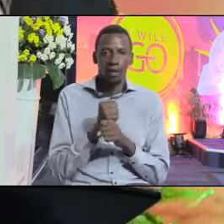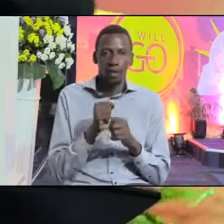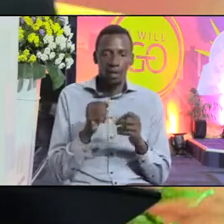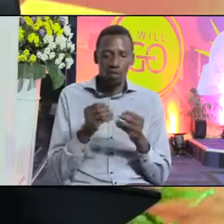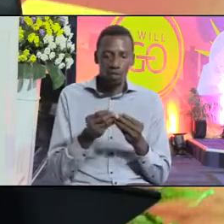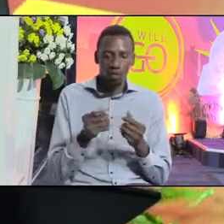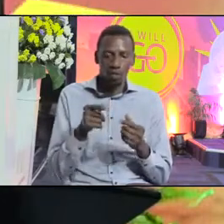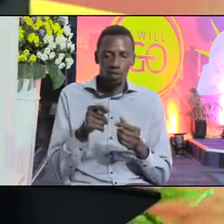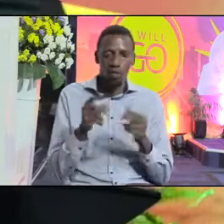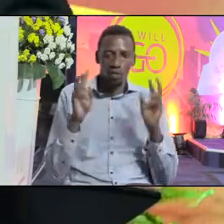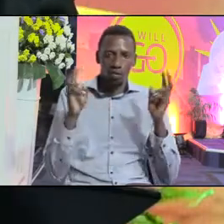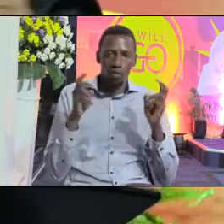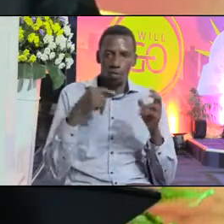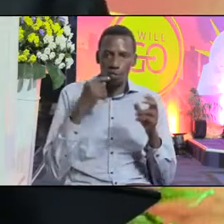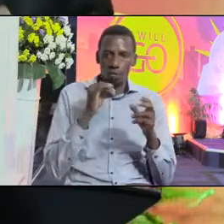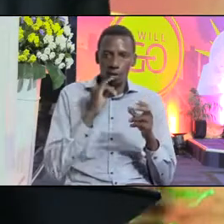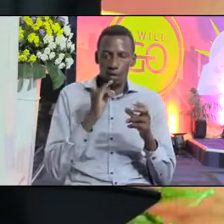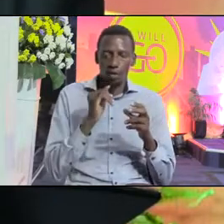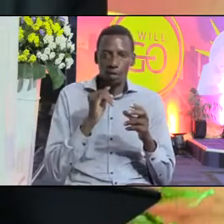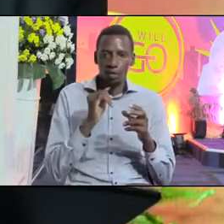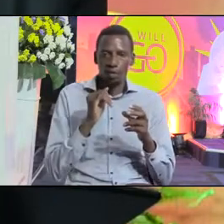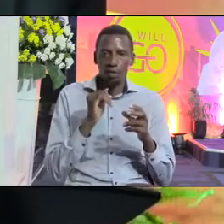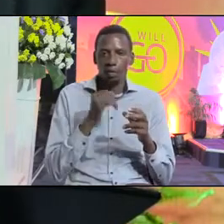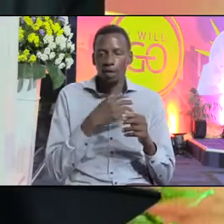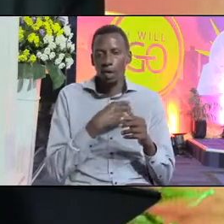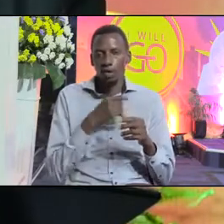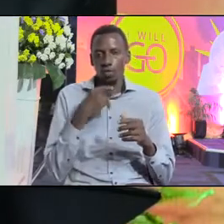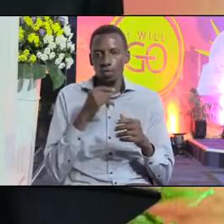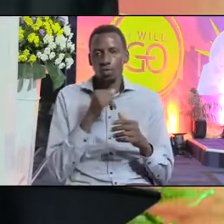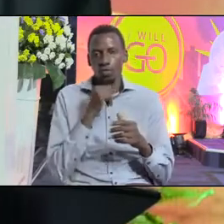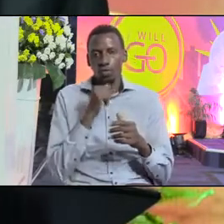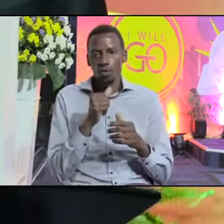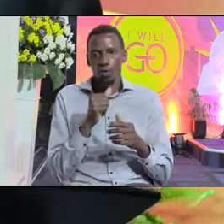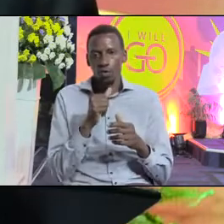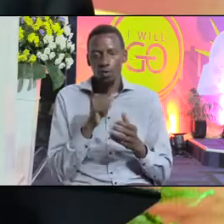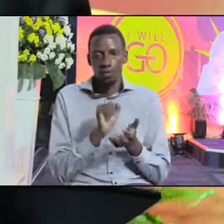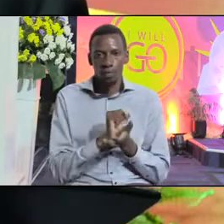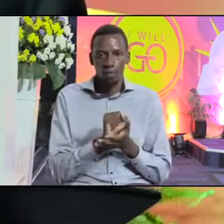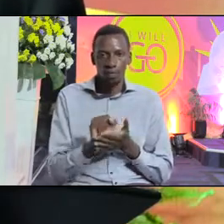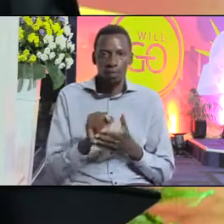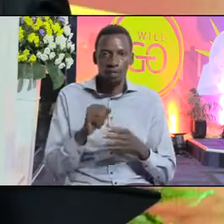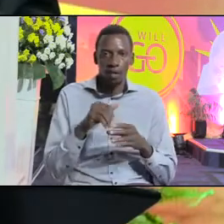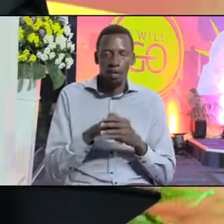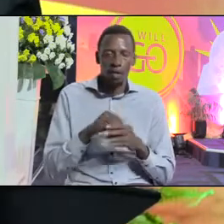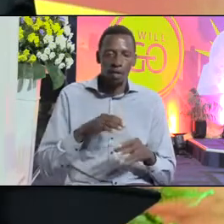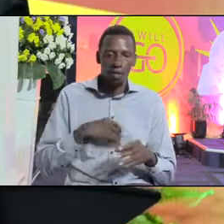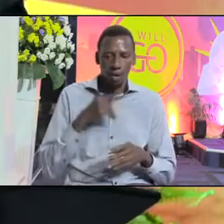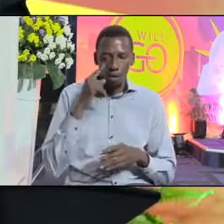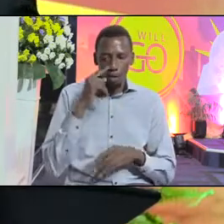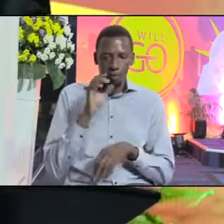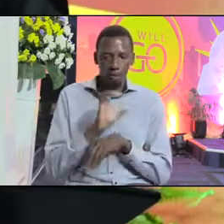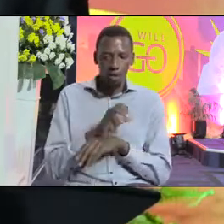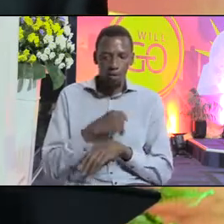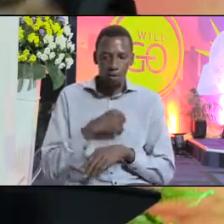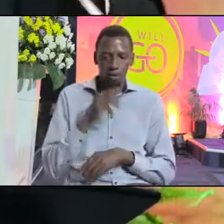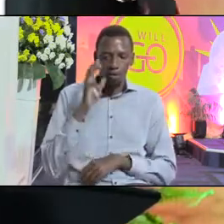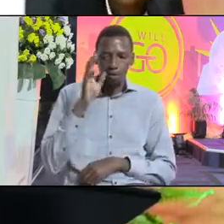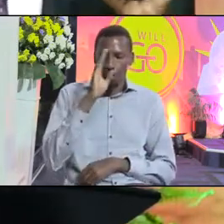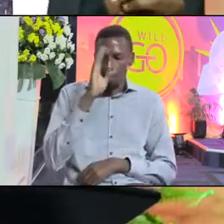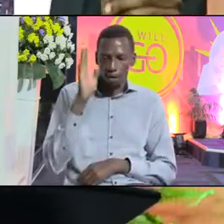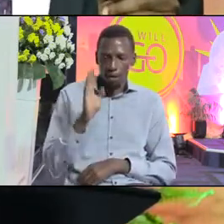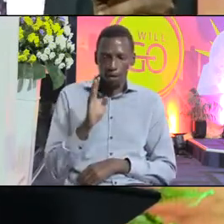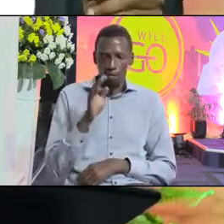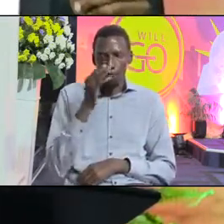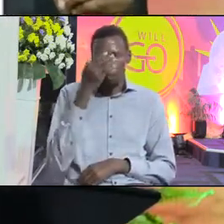issue of who is and who is not a saint in my home church. I shall never forget his